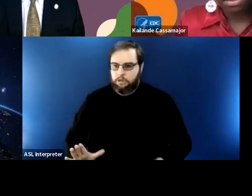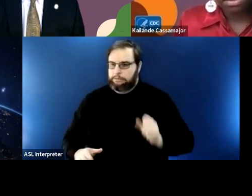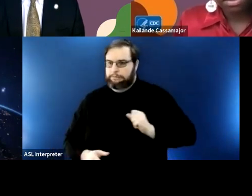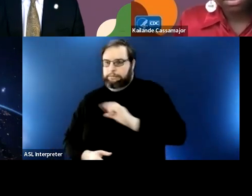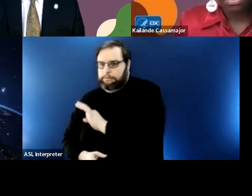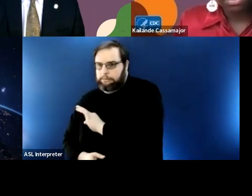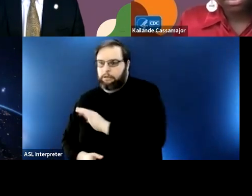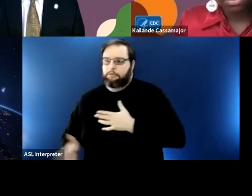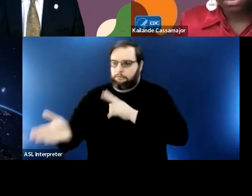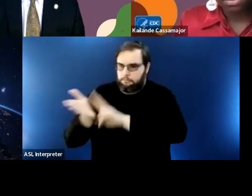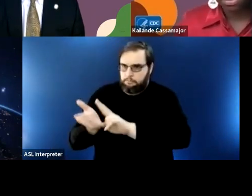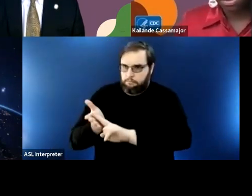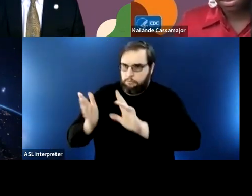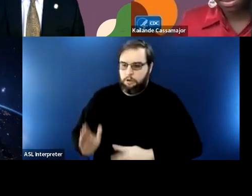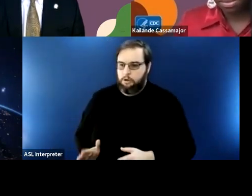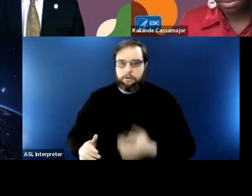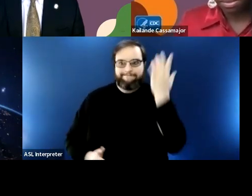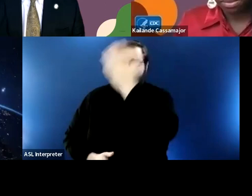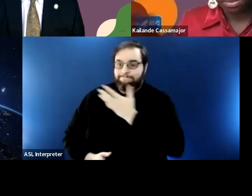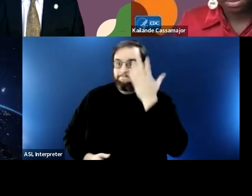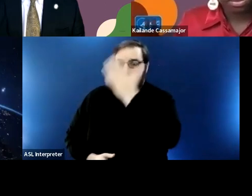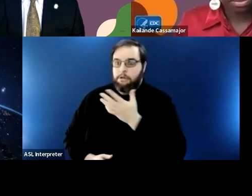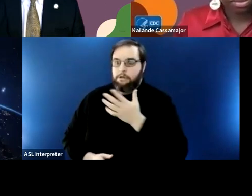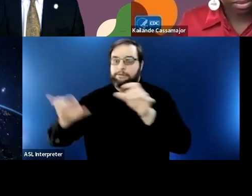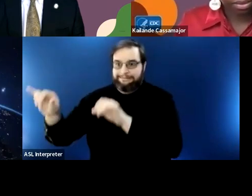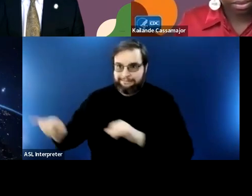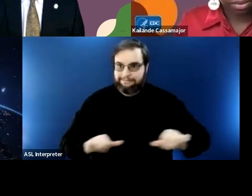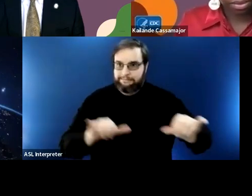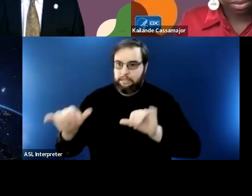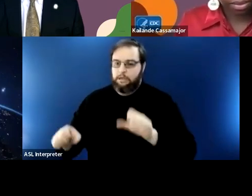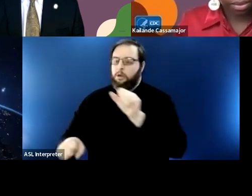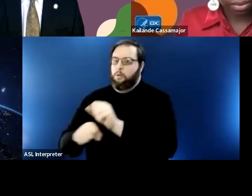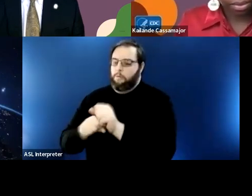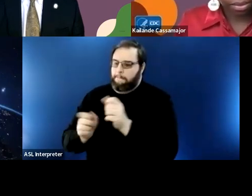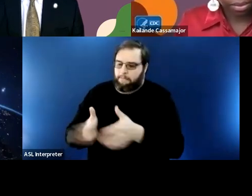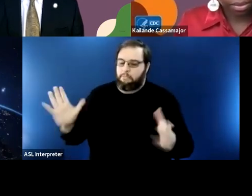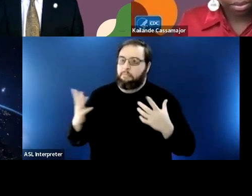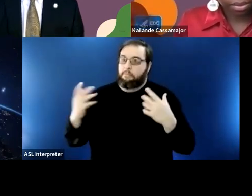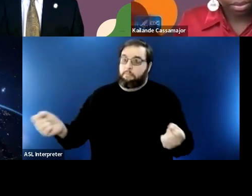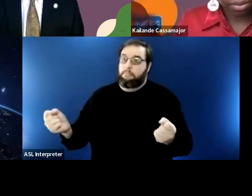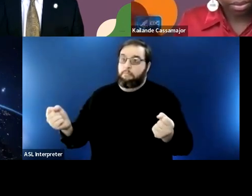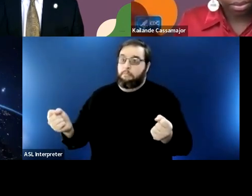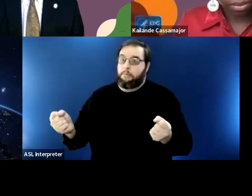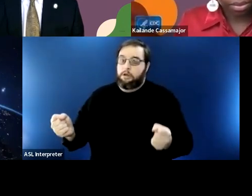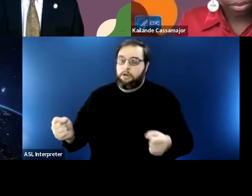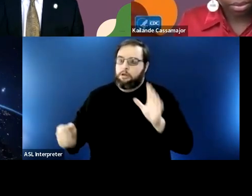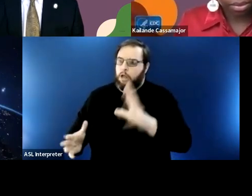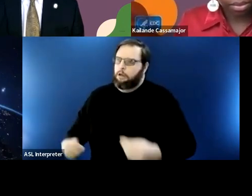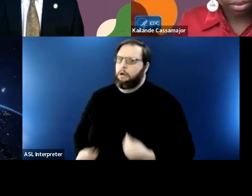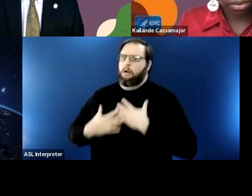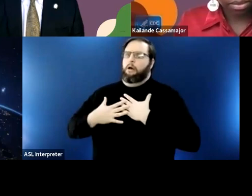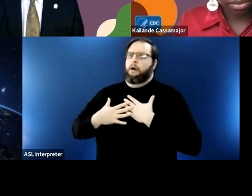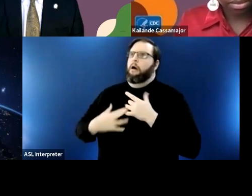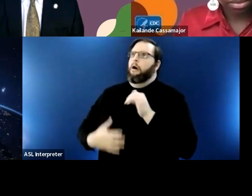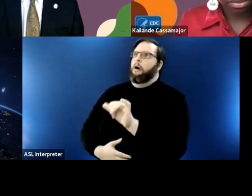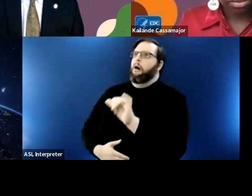and administrators who look like them, who are in positions in public health. Mm-hmm. To inspire these young people